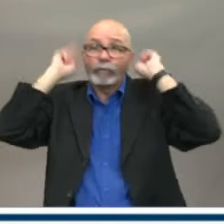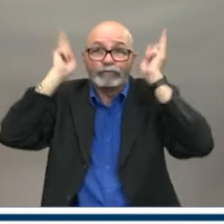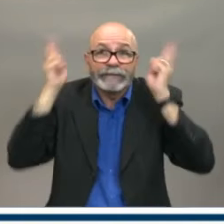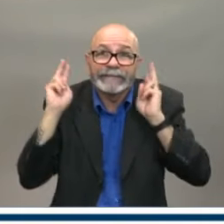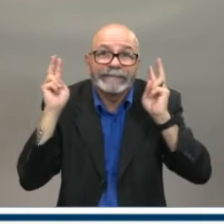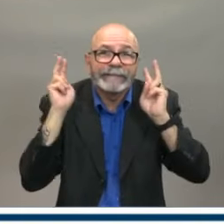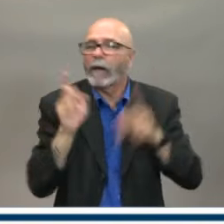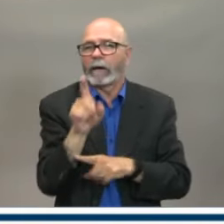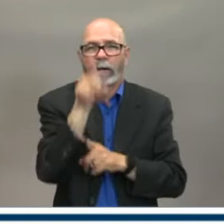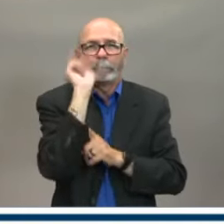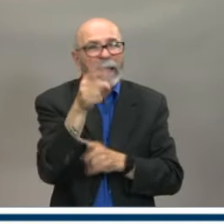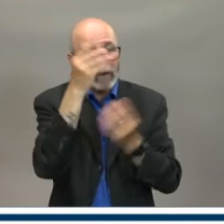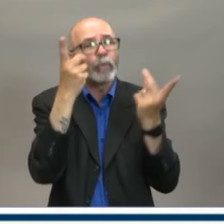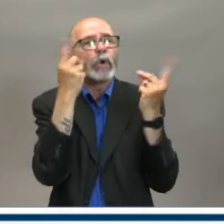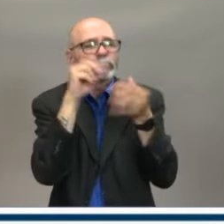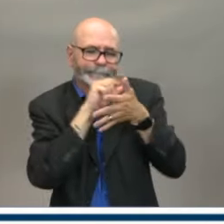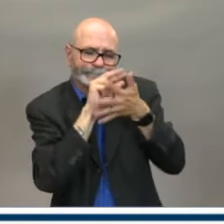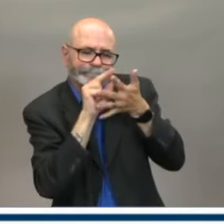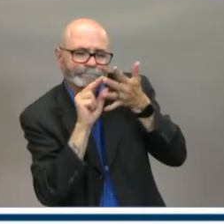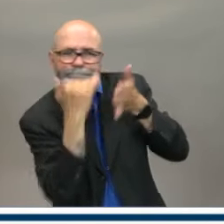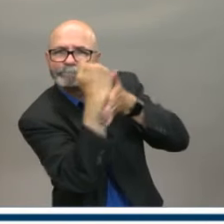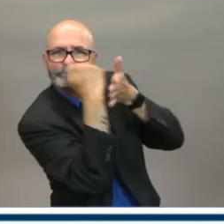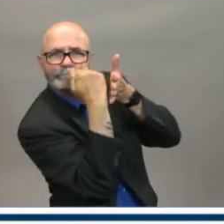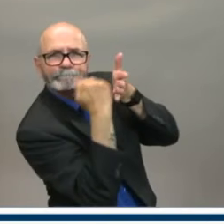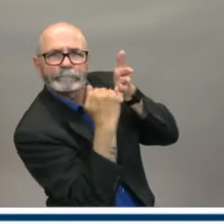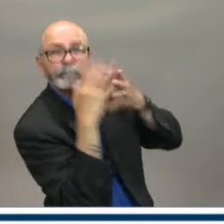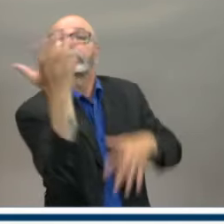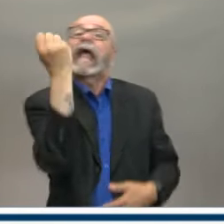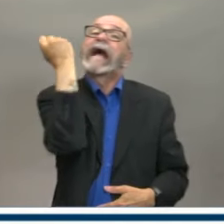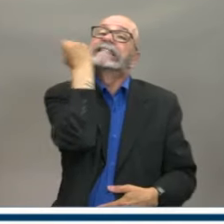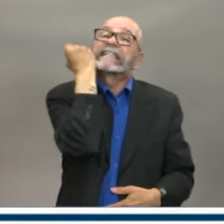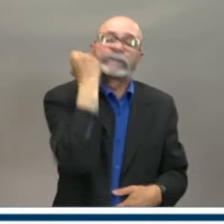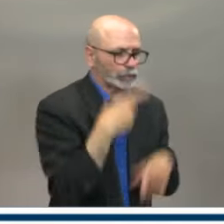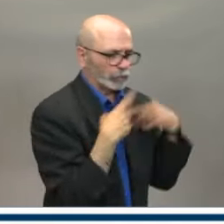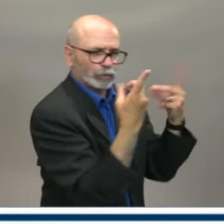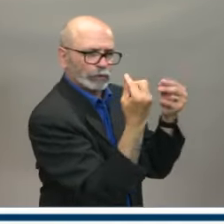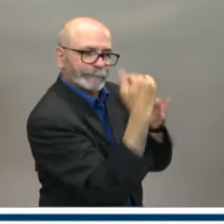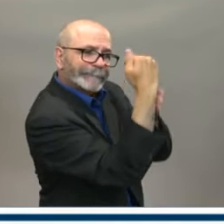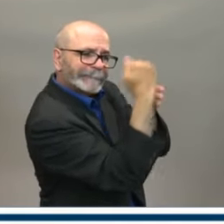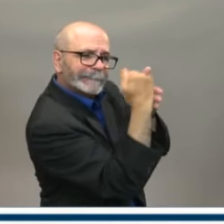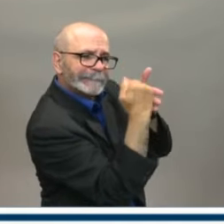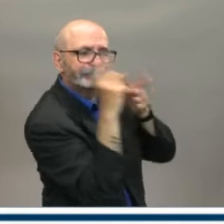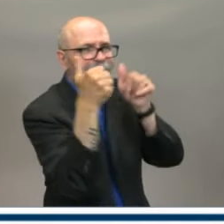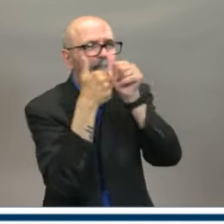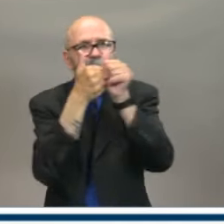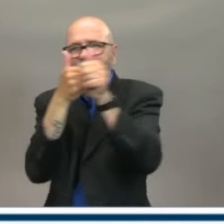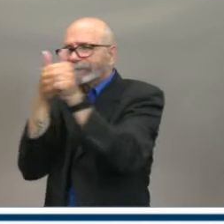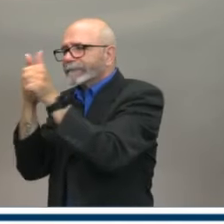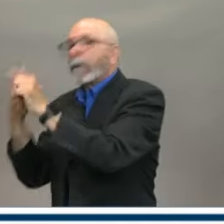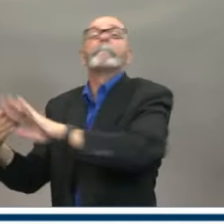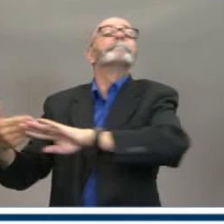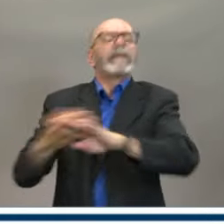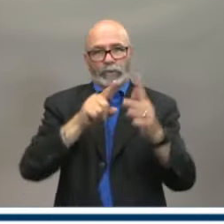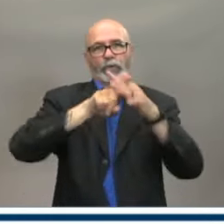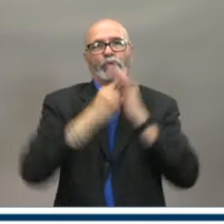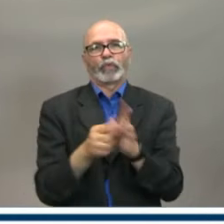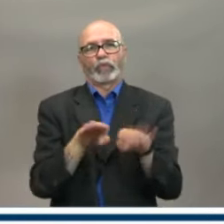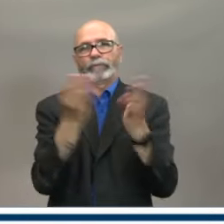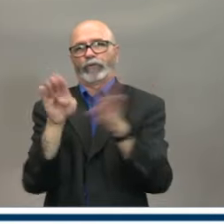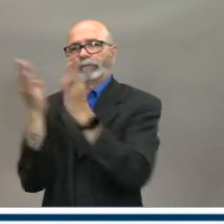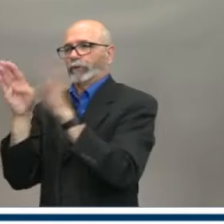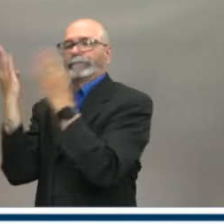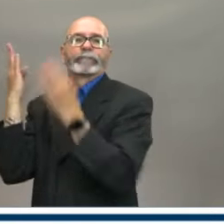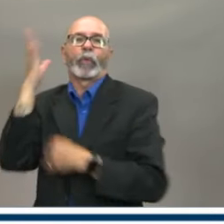dental offices across this province know what they have to do on day one, and that's what our focus will be. I think what you're referring to, it would